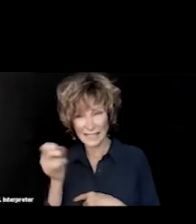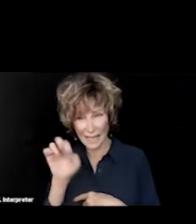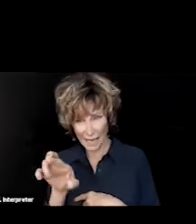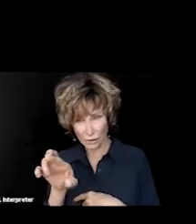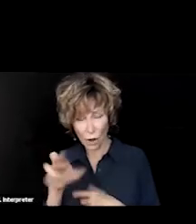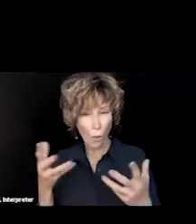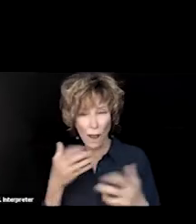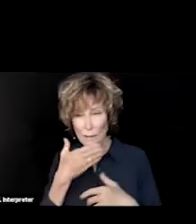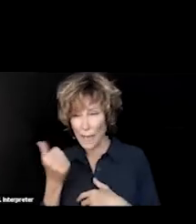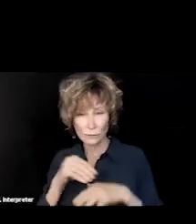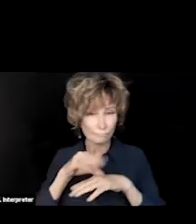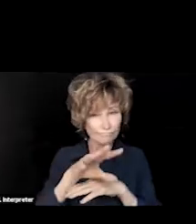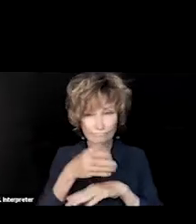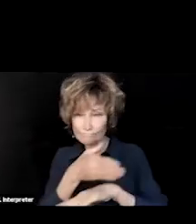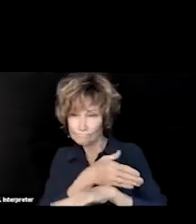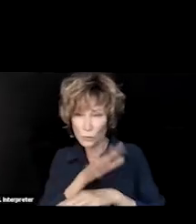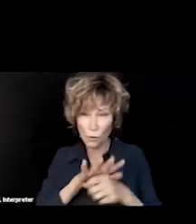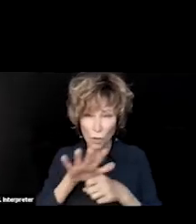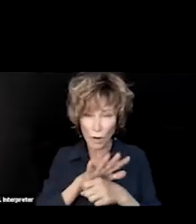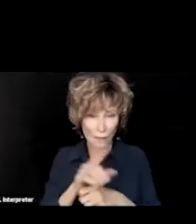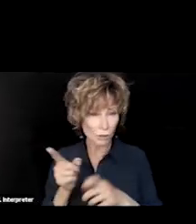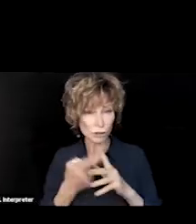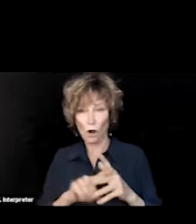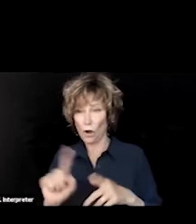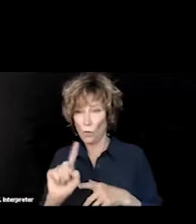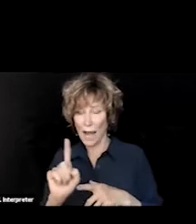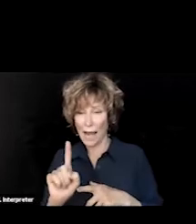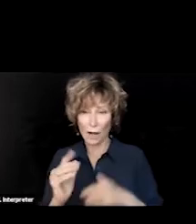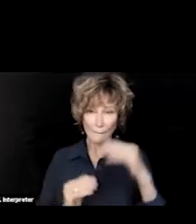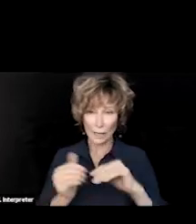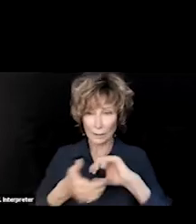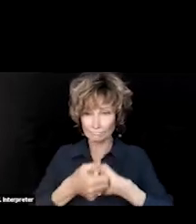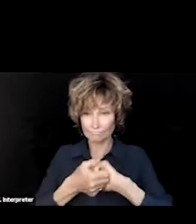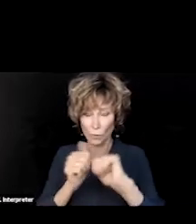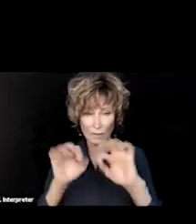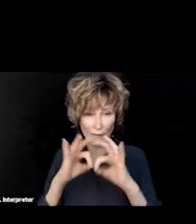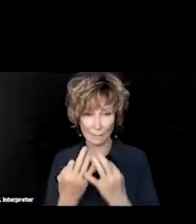your location. Where would you like to start in building partnerships with families?